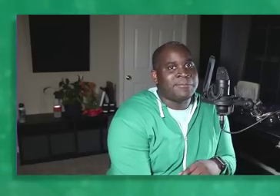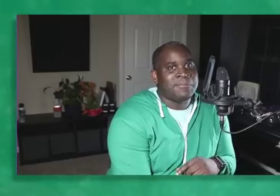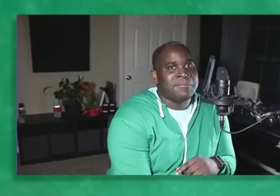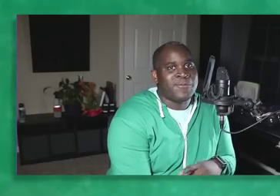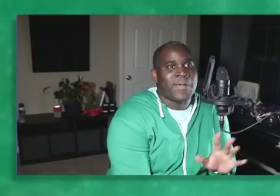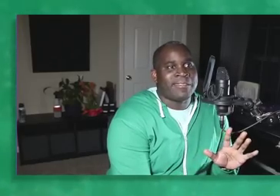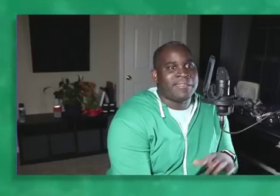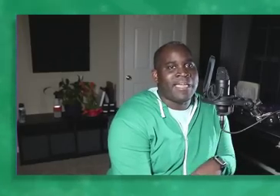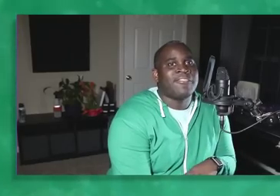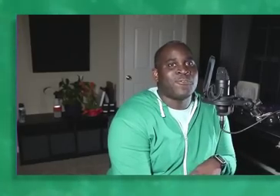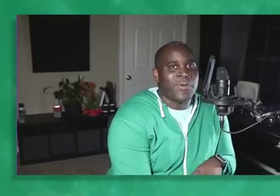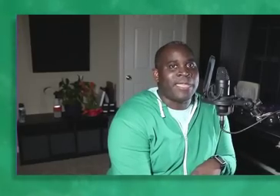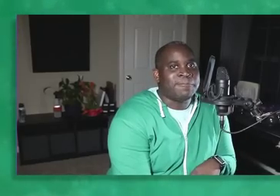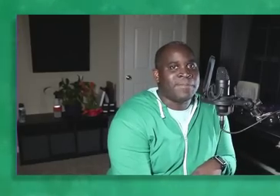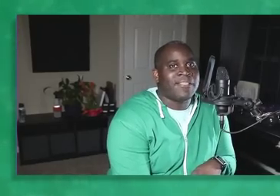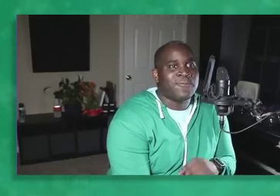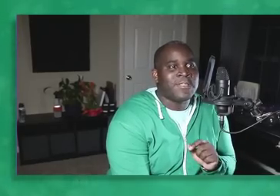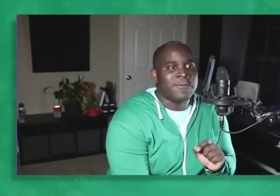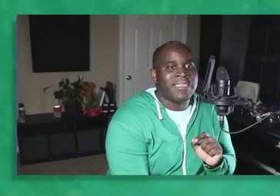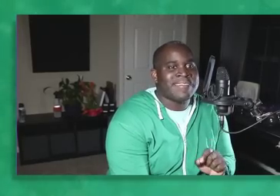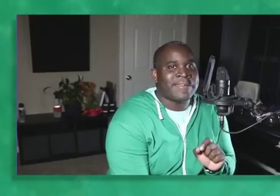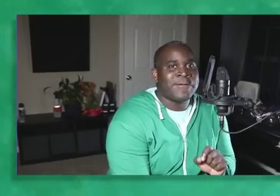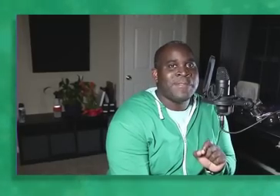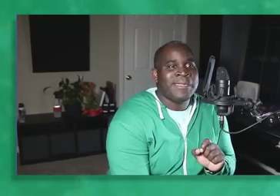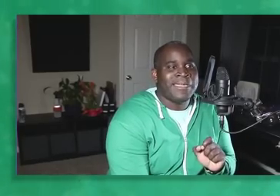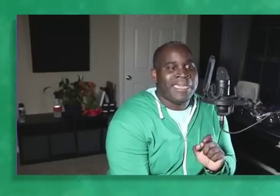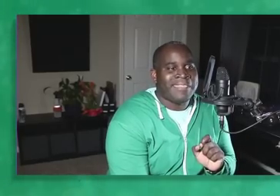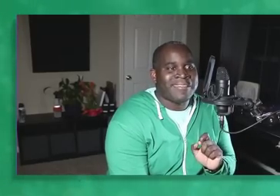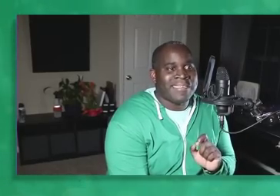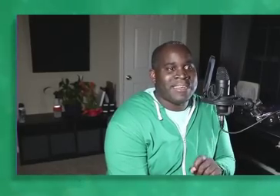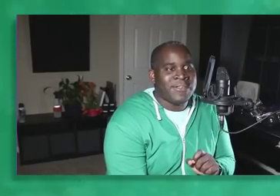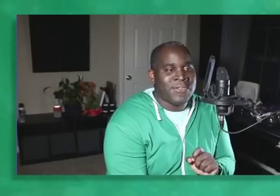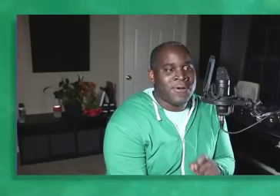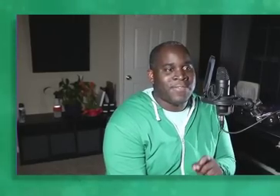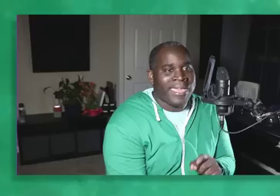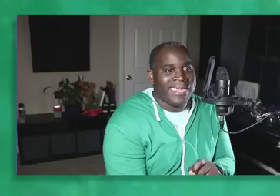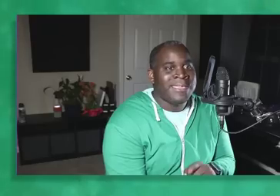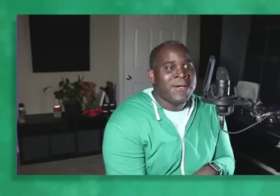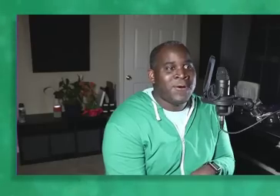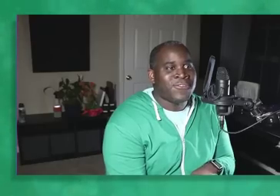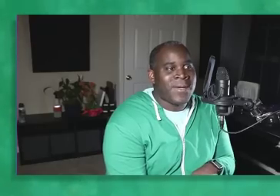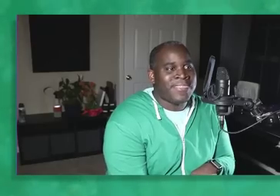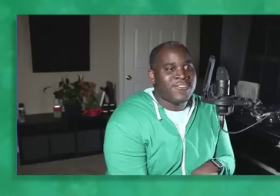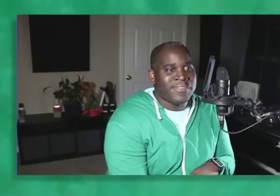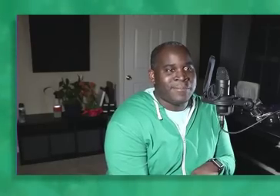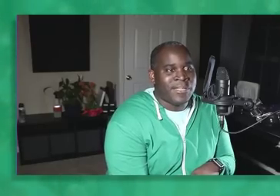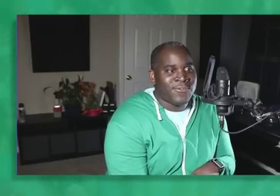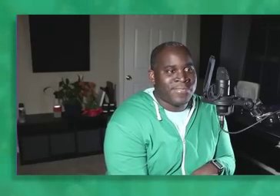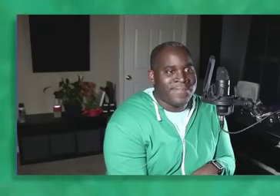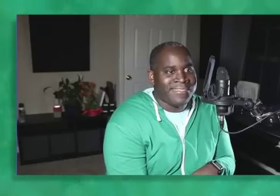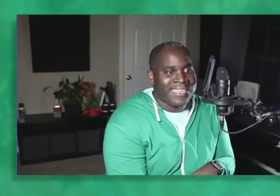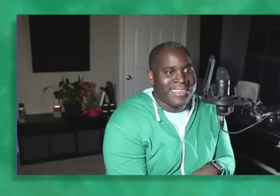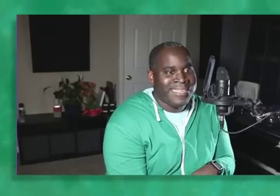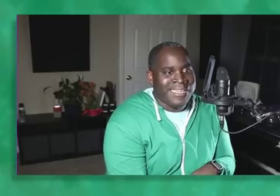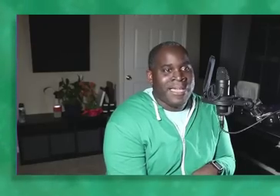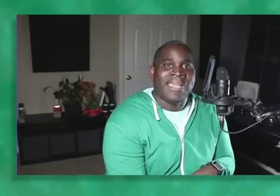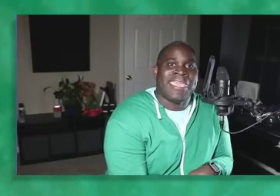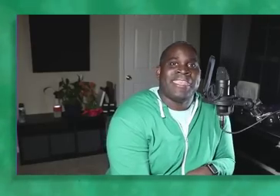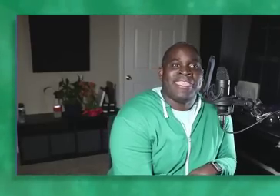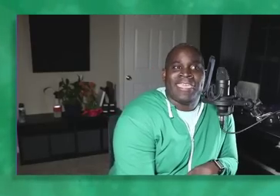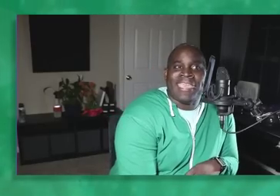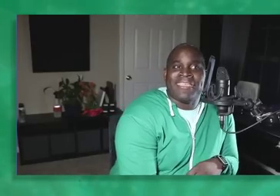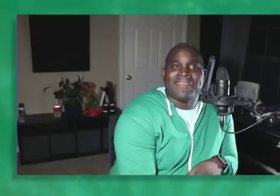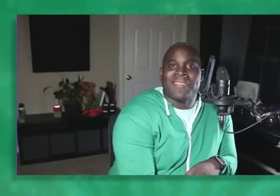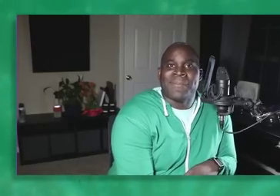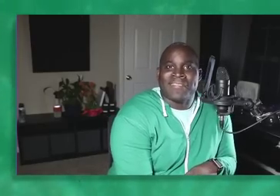done directing. That's great. That's really, really subtle. Doesn't hit you over the head. Also, I think she's going to punch her in the face again.